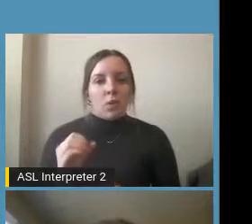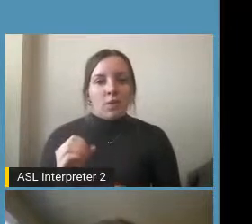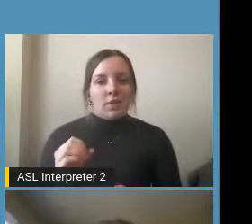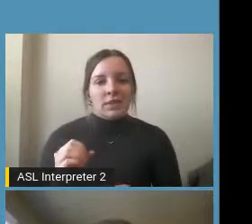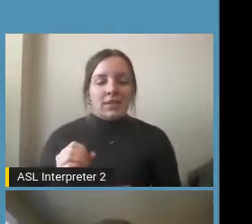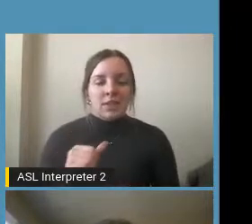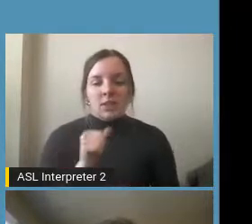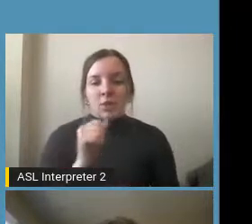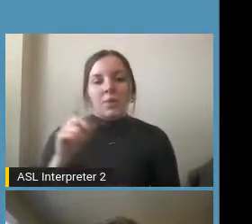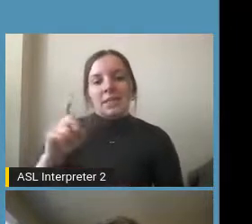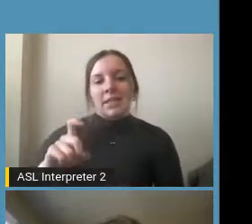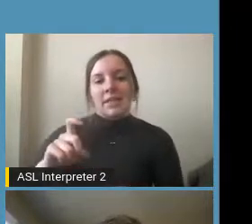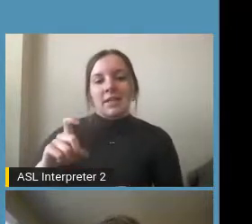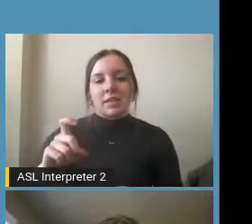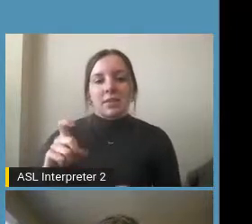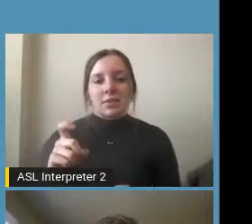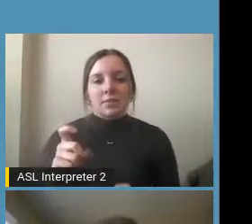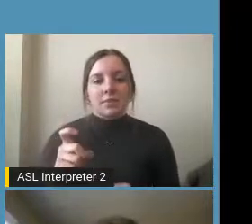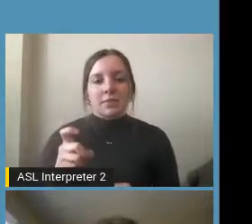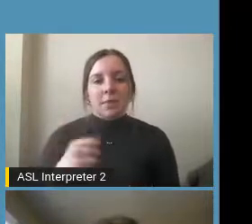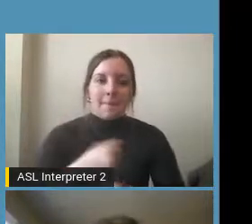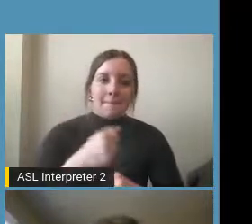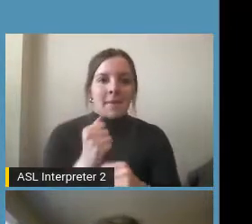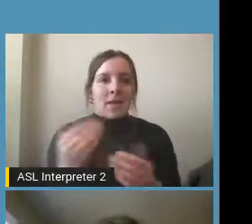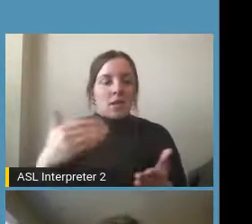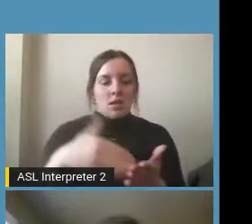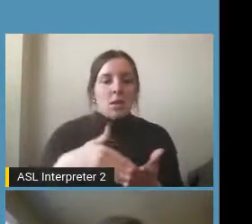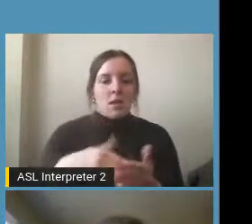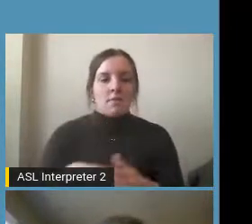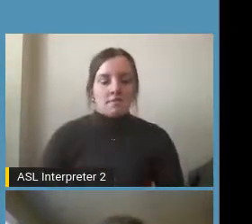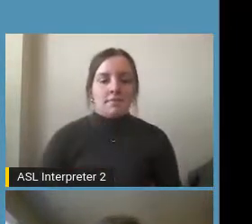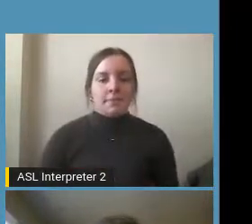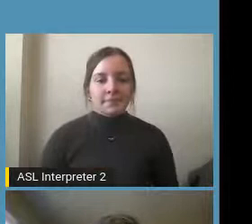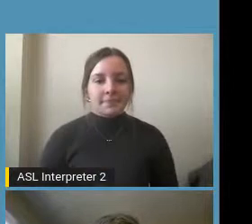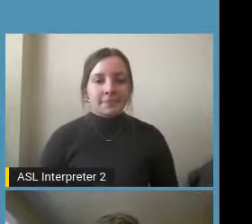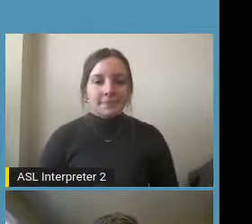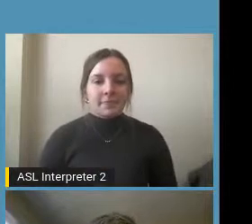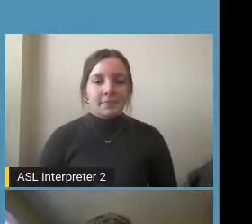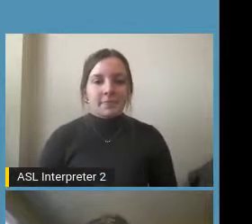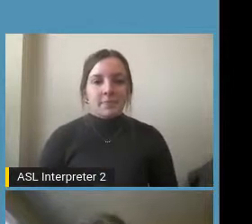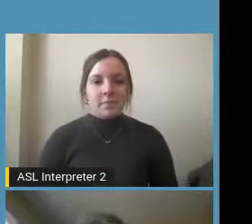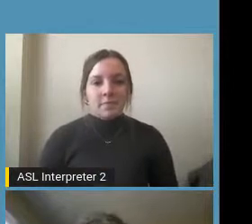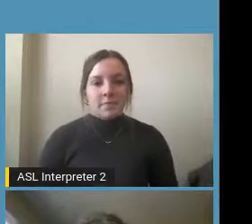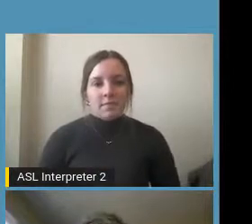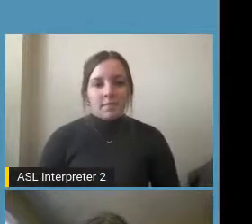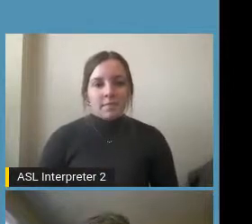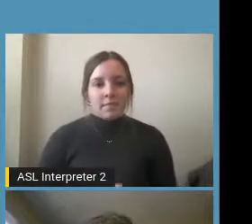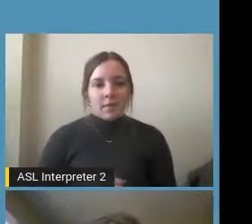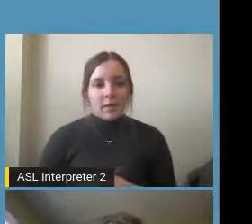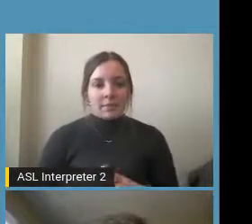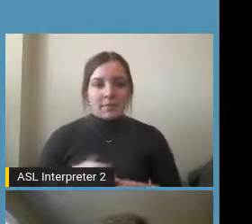effort, 75 pieces. That's a life-size casting of a room.